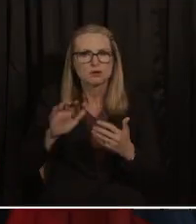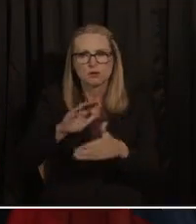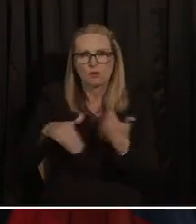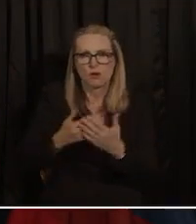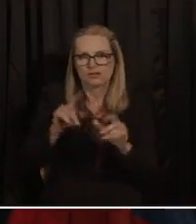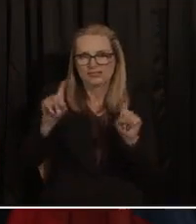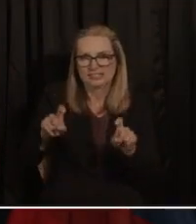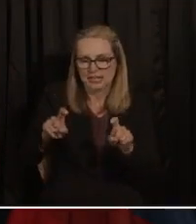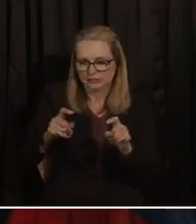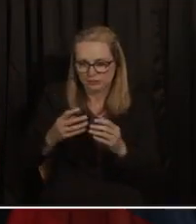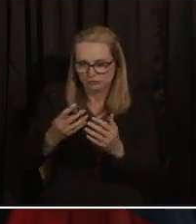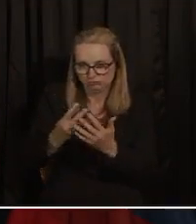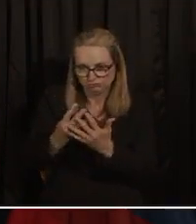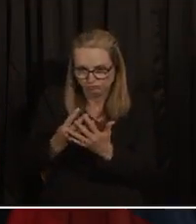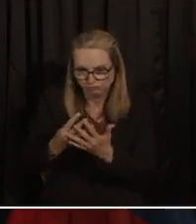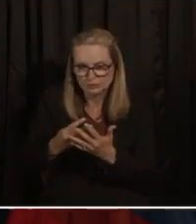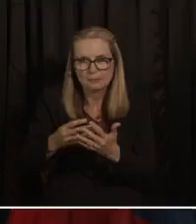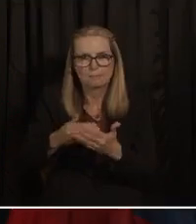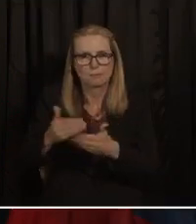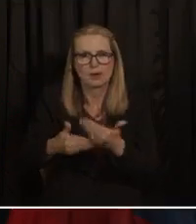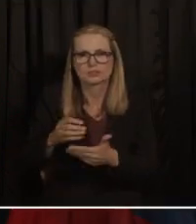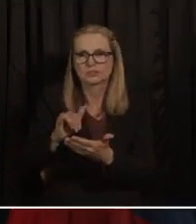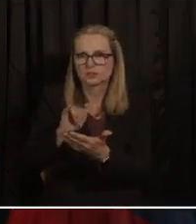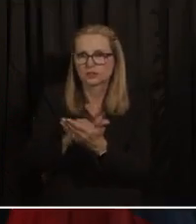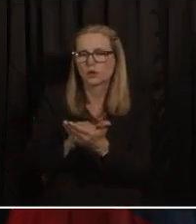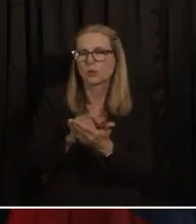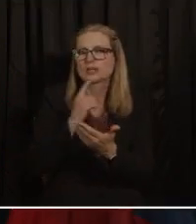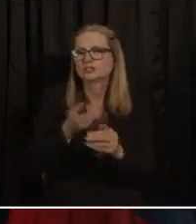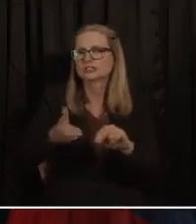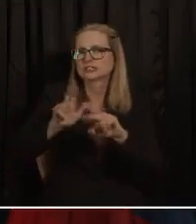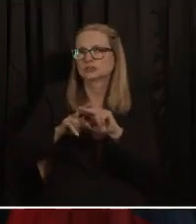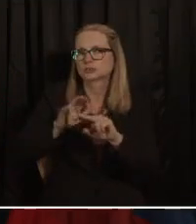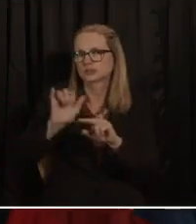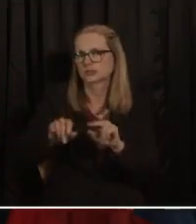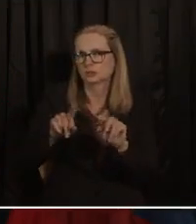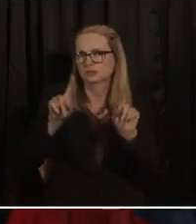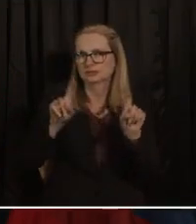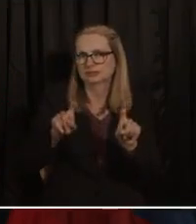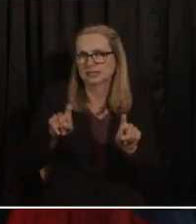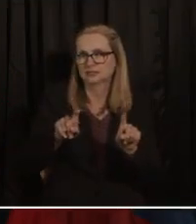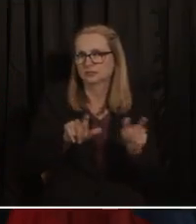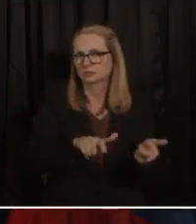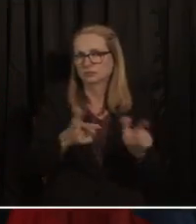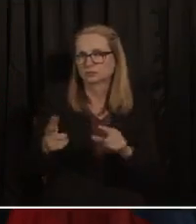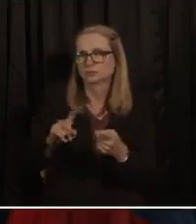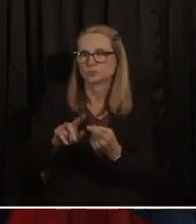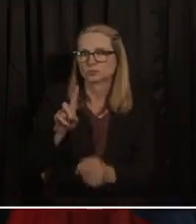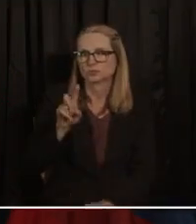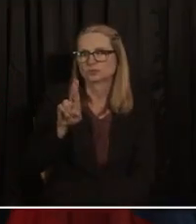contractors to be able to scale that up. And with that, I'll turn it over to Dr. Travanty.